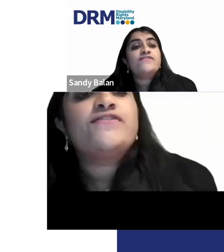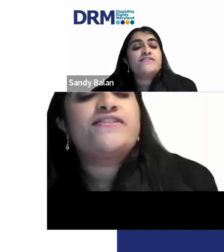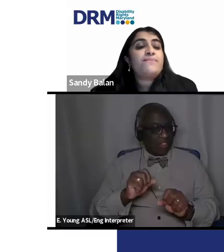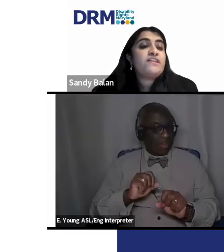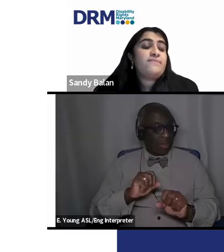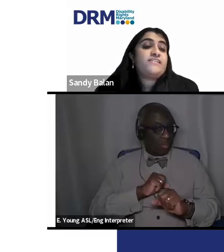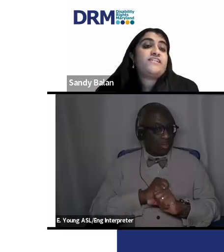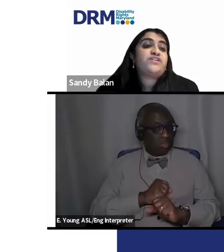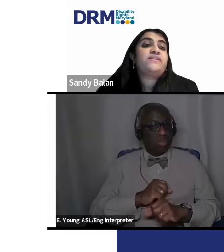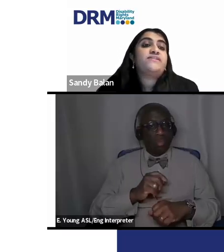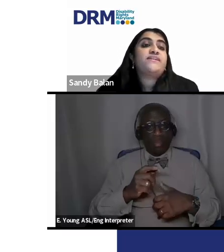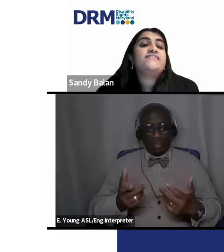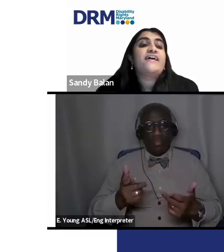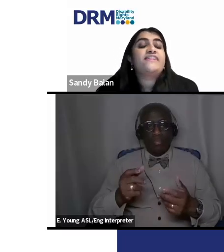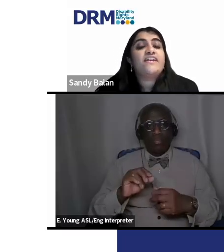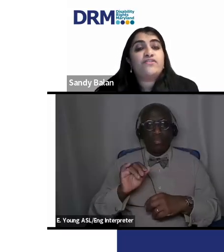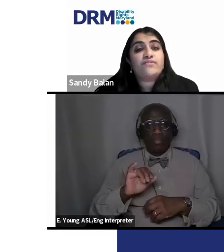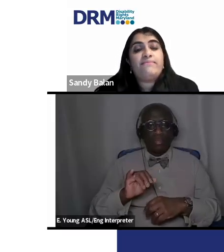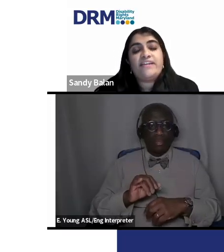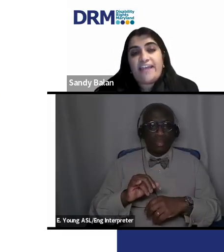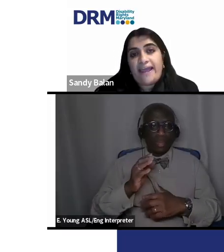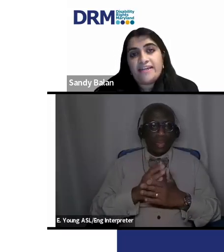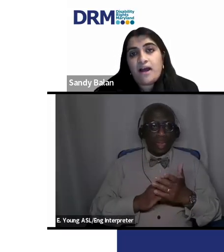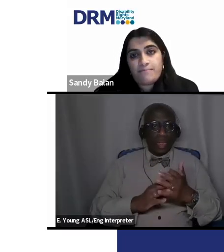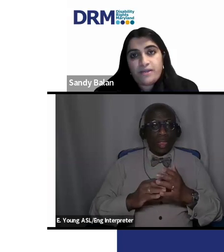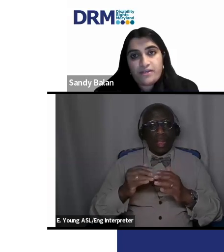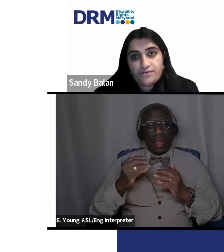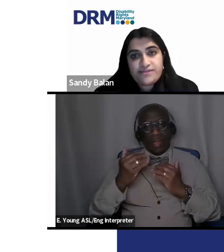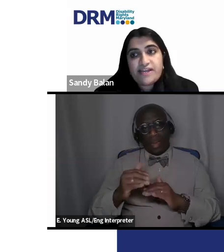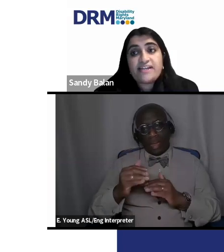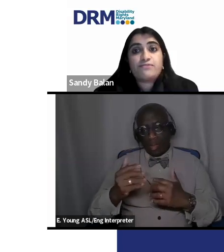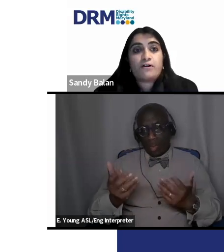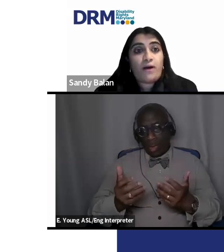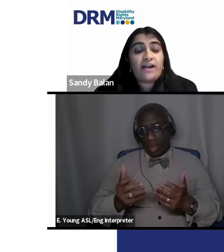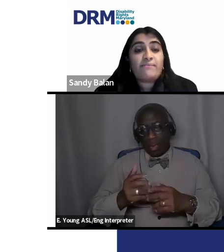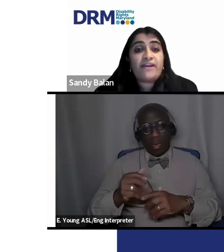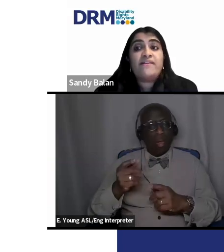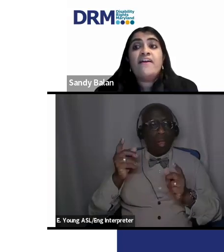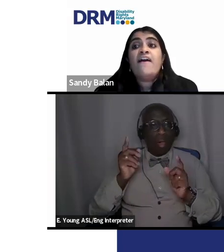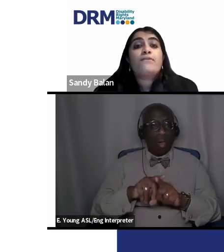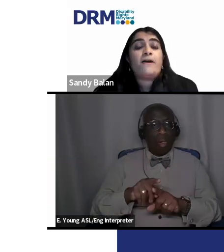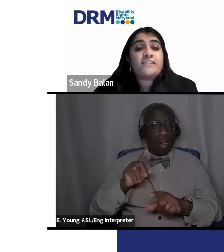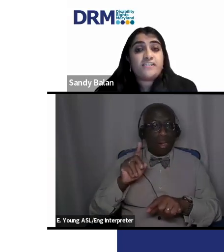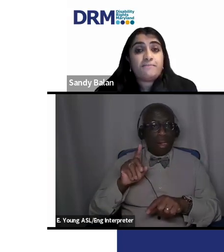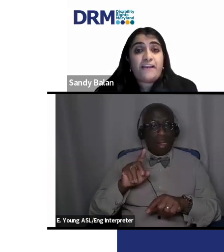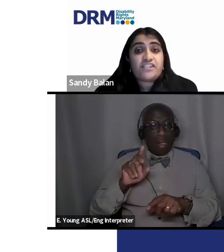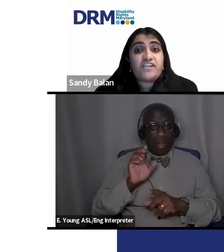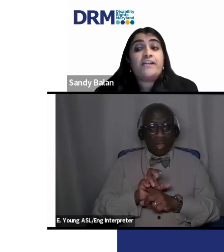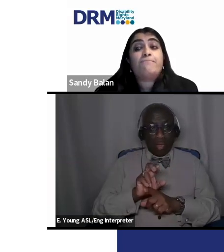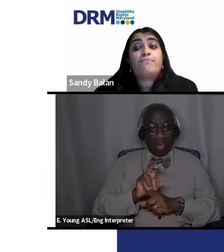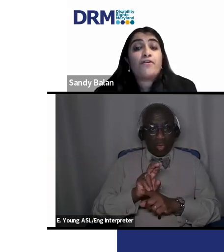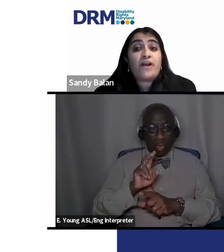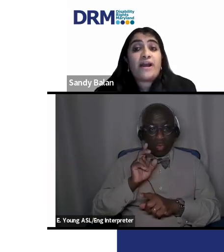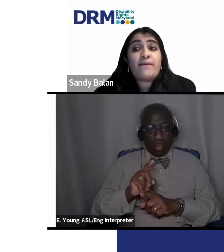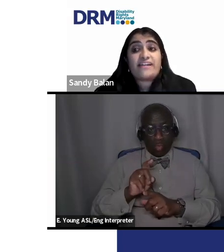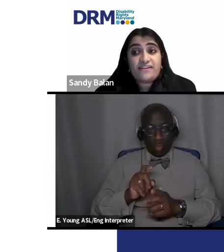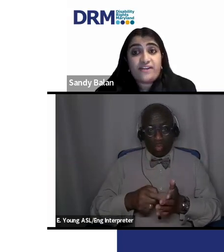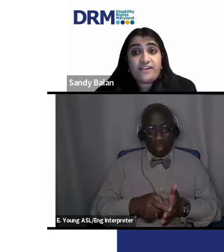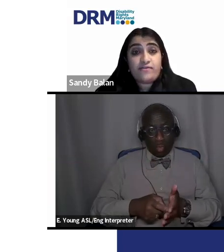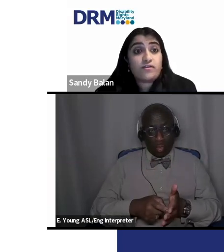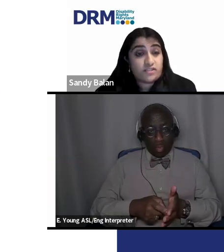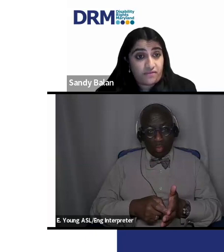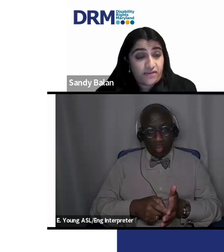safeguards. So some of the limitations is that the agreement cannot be used as a requirement for participation in a